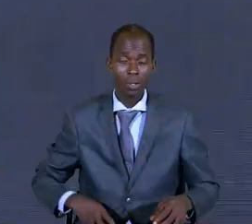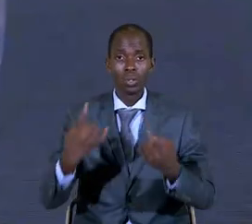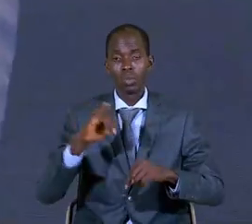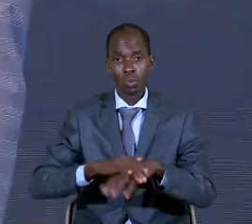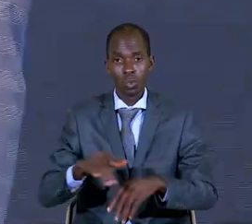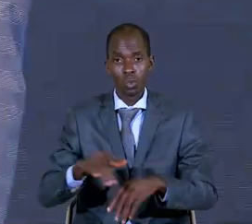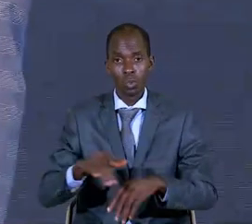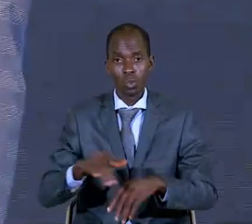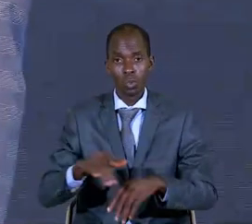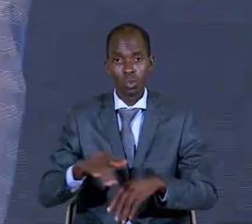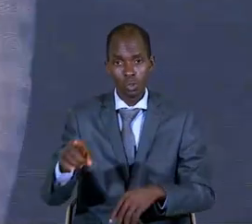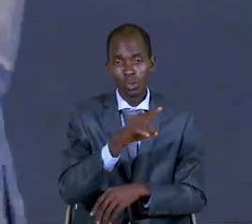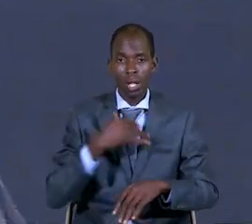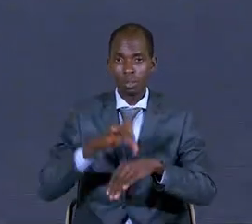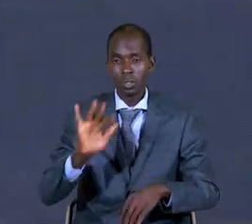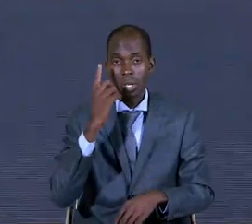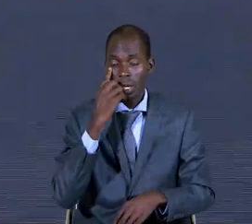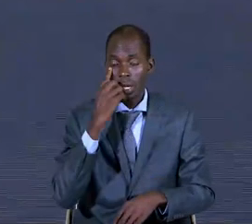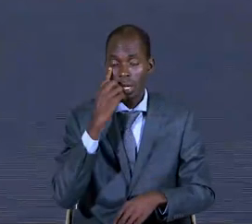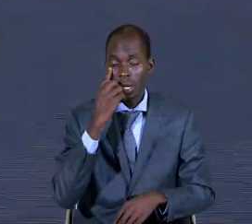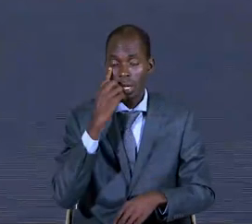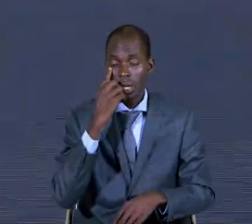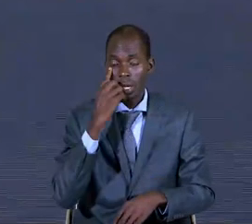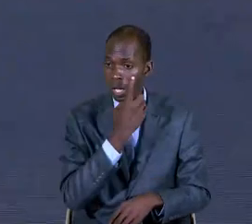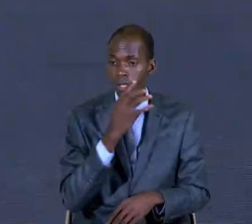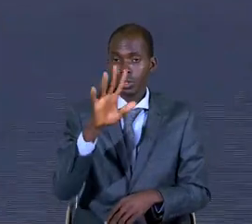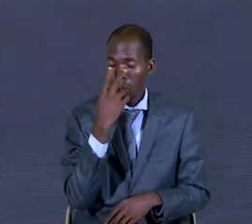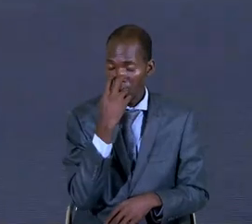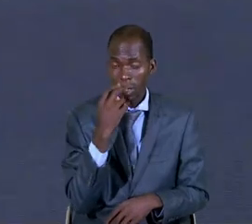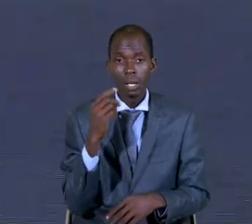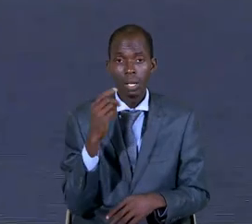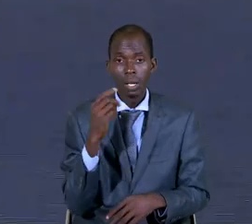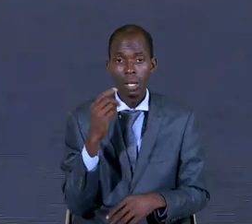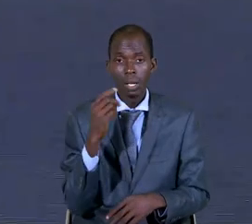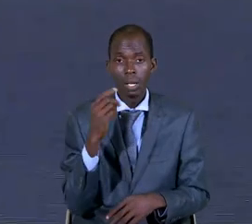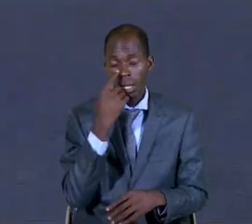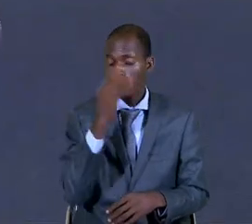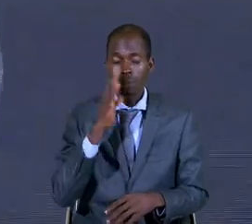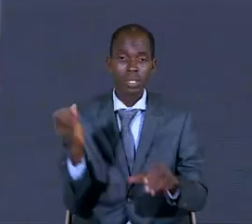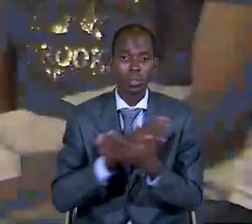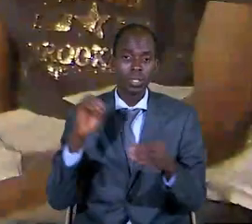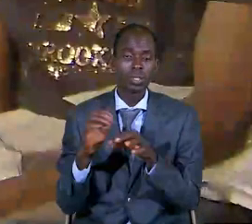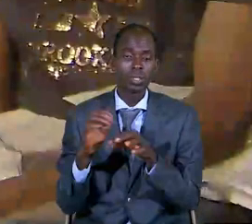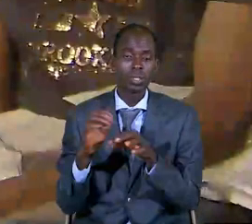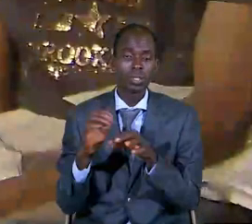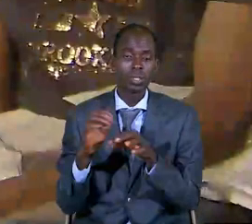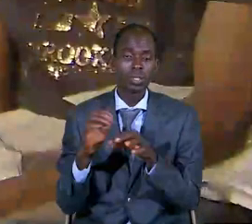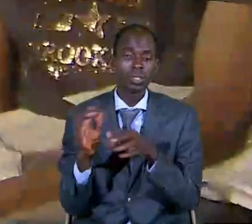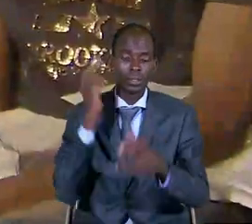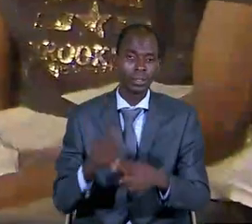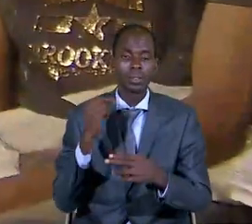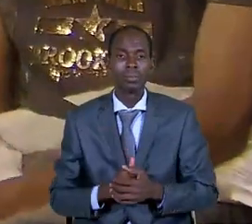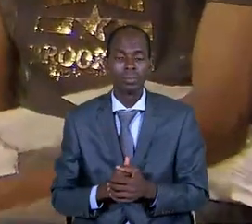upon you and touching your eyes, your blindness will be taken away in Jesus'